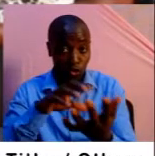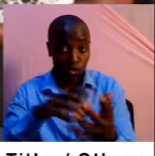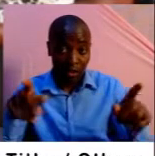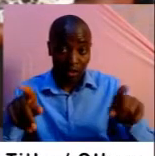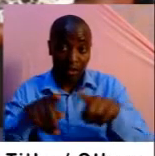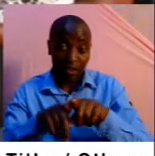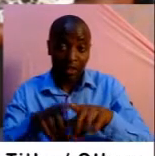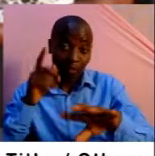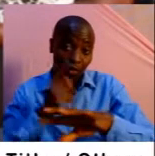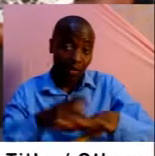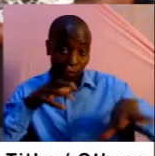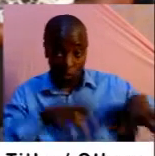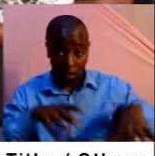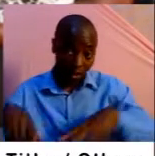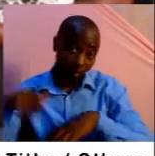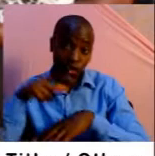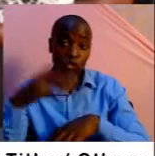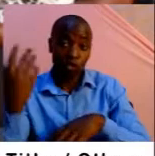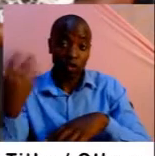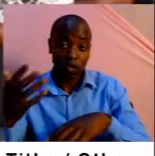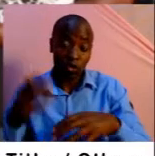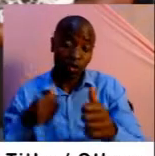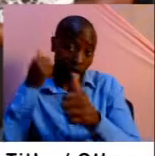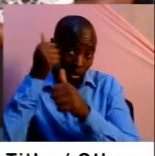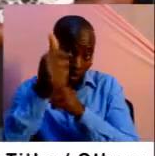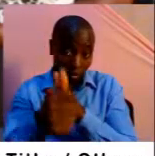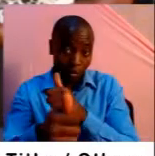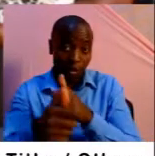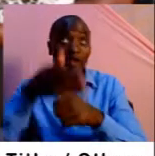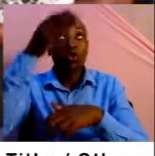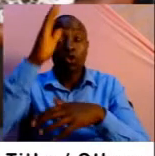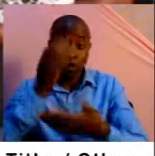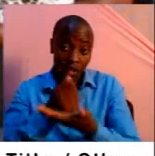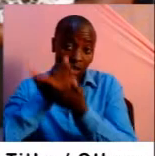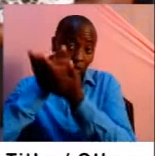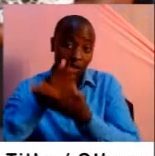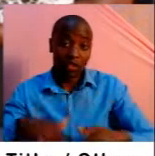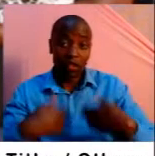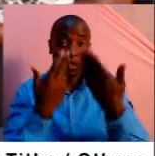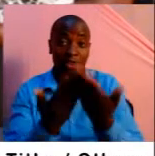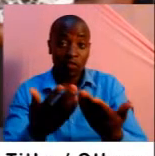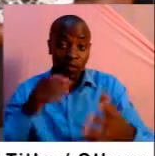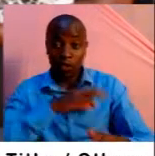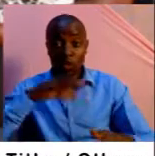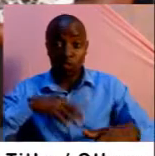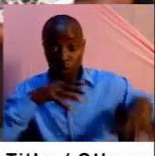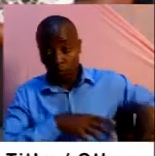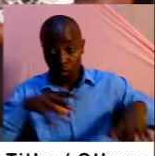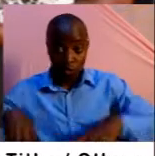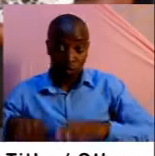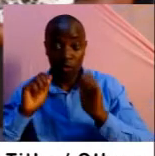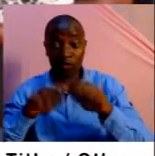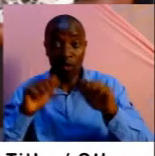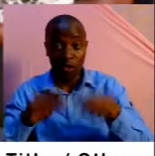we endure, those things will be in the past. So may God help you and may He give you that spirit of endurance that you may be able, like the word of